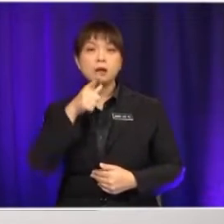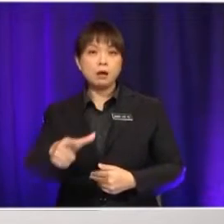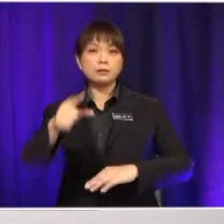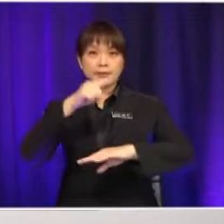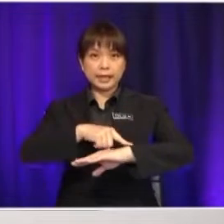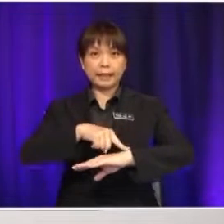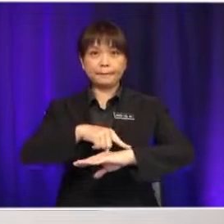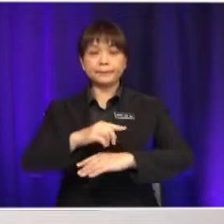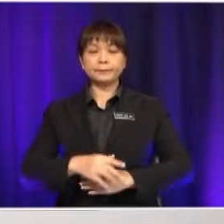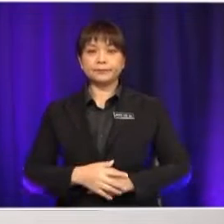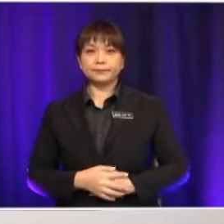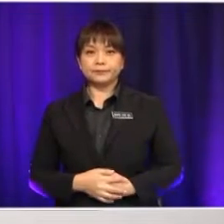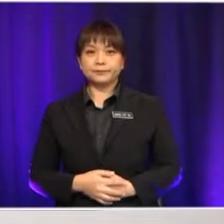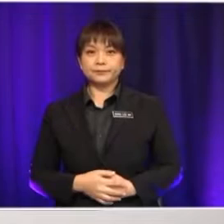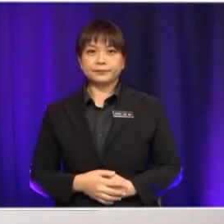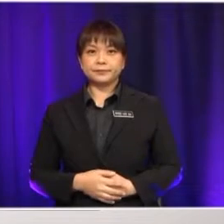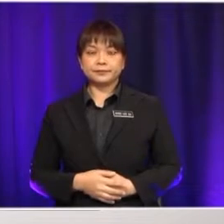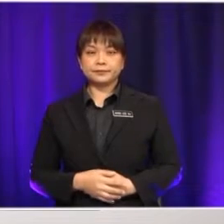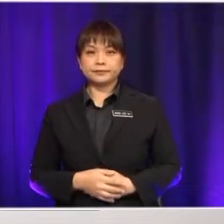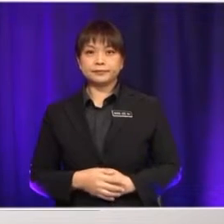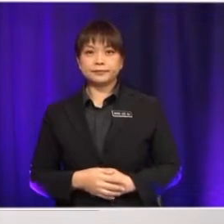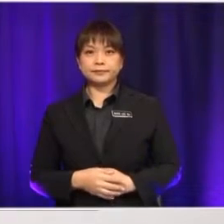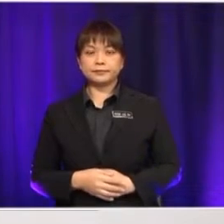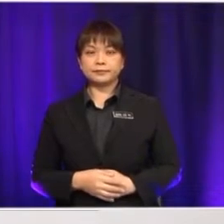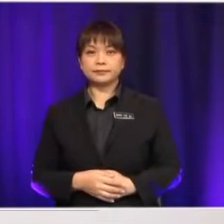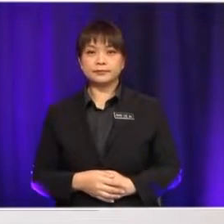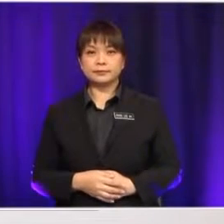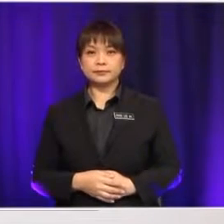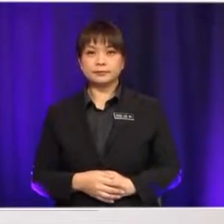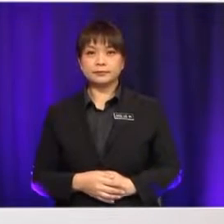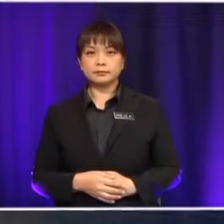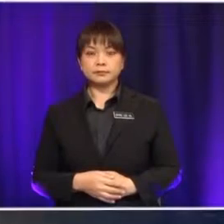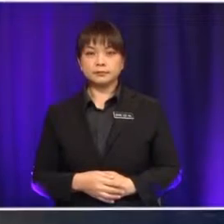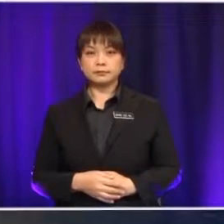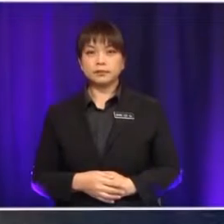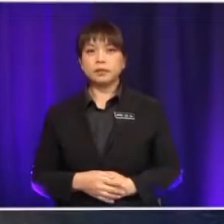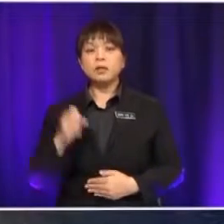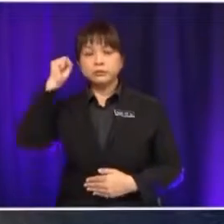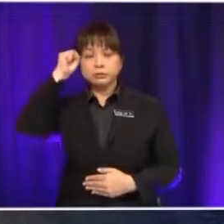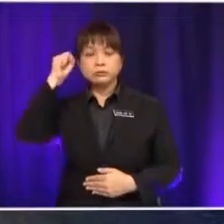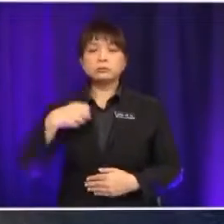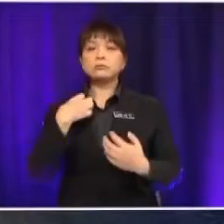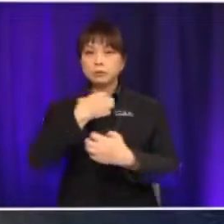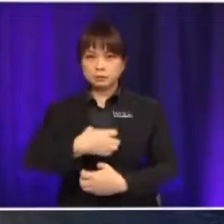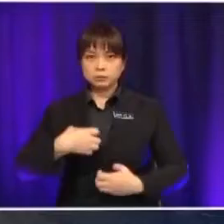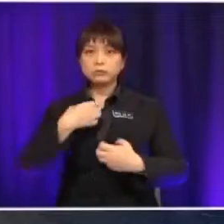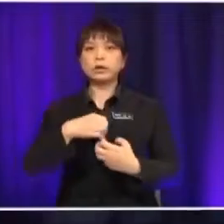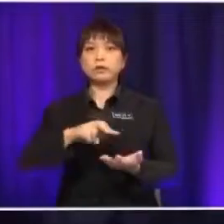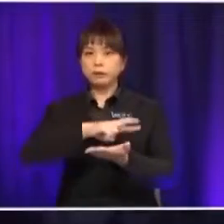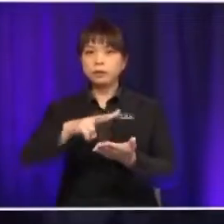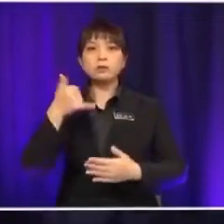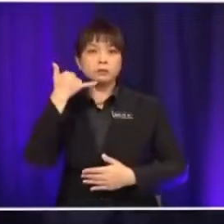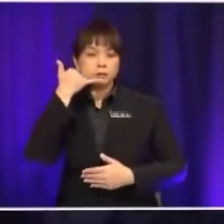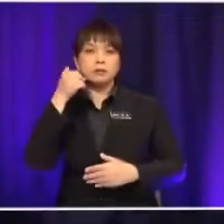he's choosing video calling. Yeah, that's right. I think that's also a very interesting point because I also enjoy doing video calls because you get to see